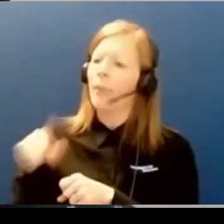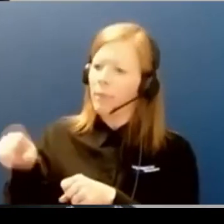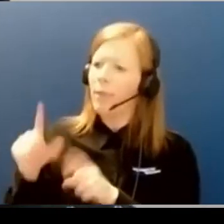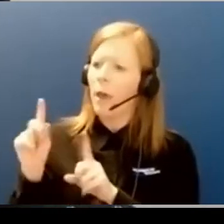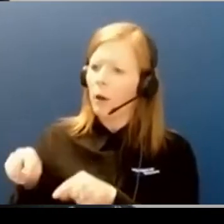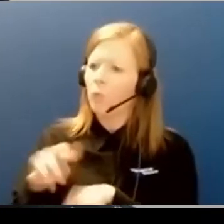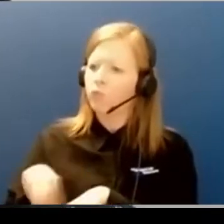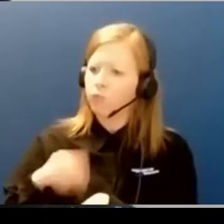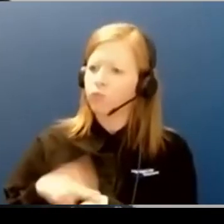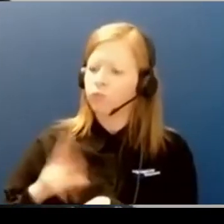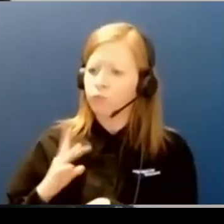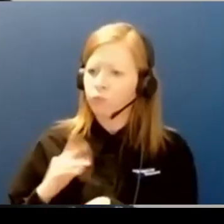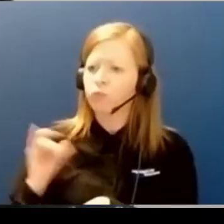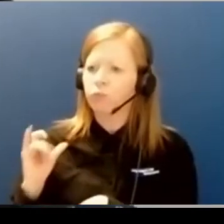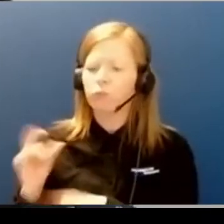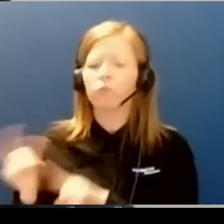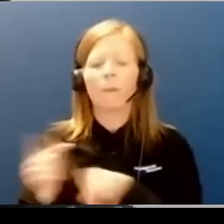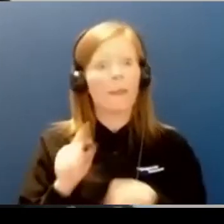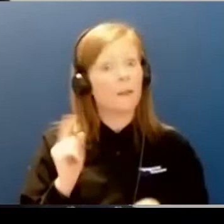is one of the best